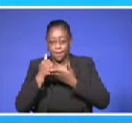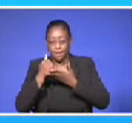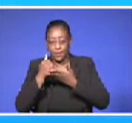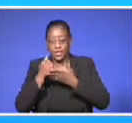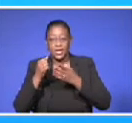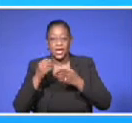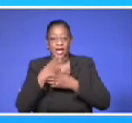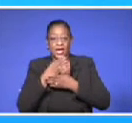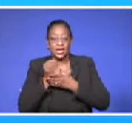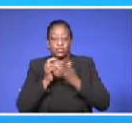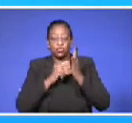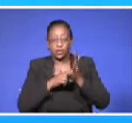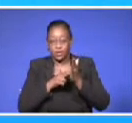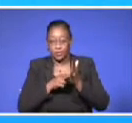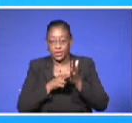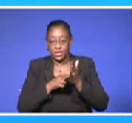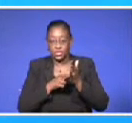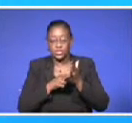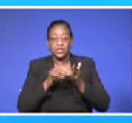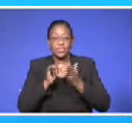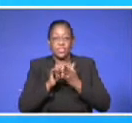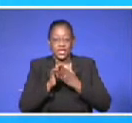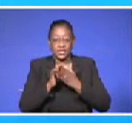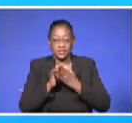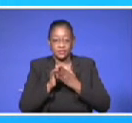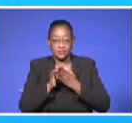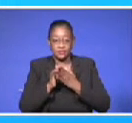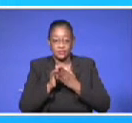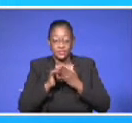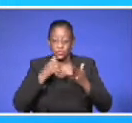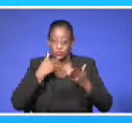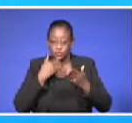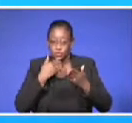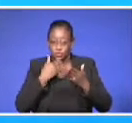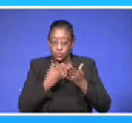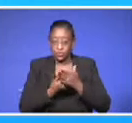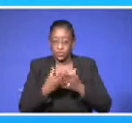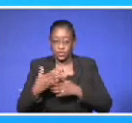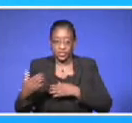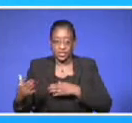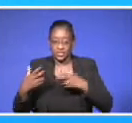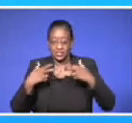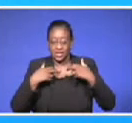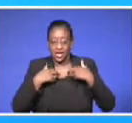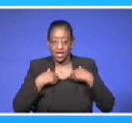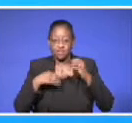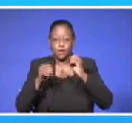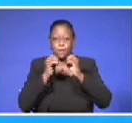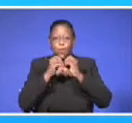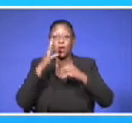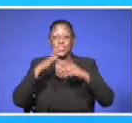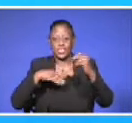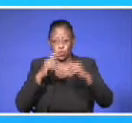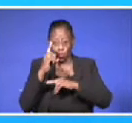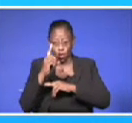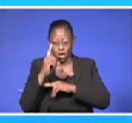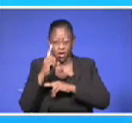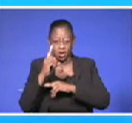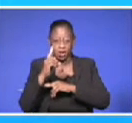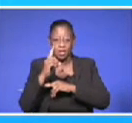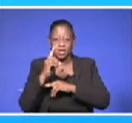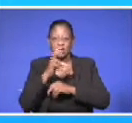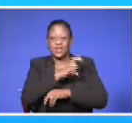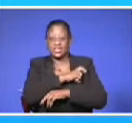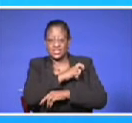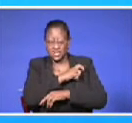recommend vaccines for certain populations. But all in all, it's a good thing to have more than one vaccine and multiple vaccines